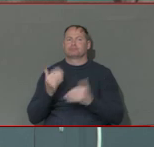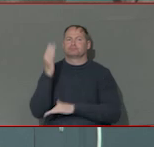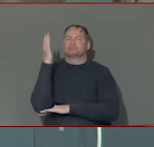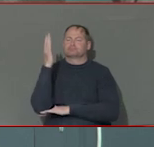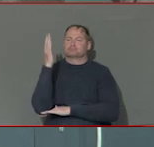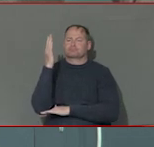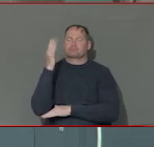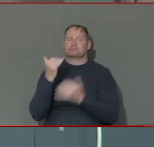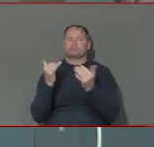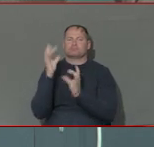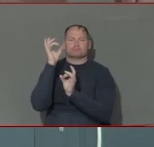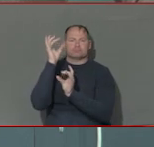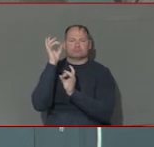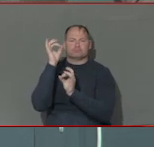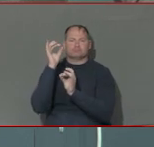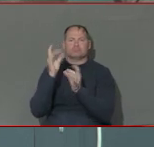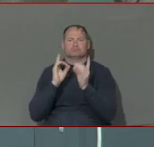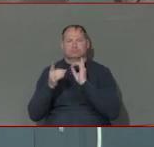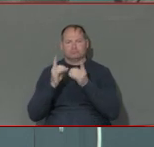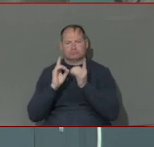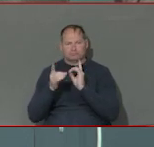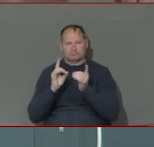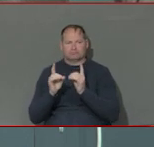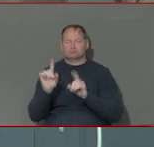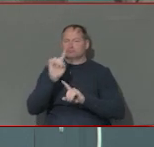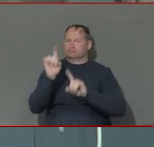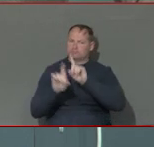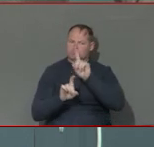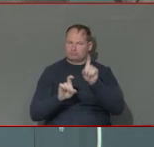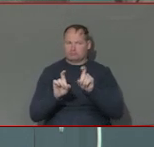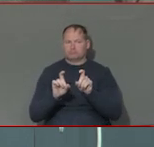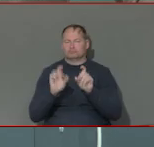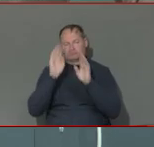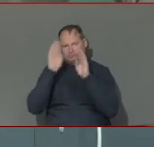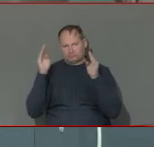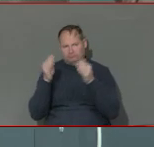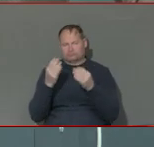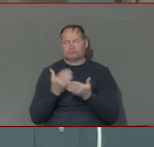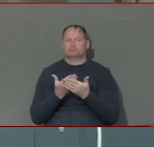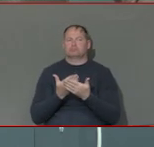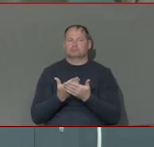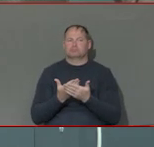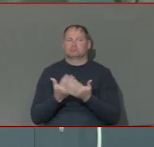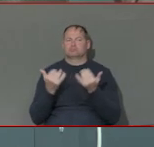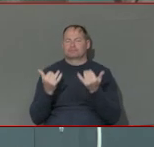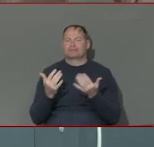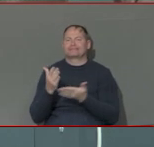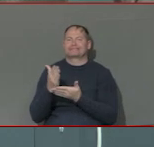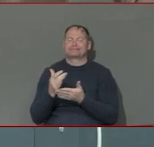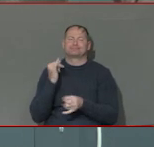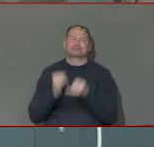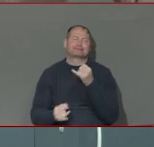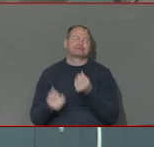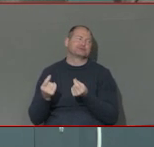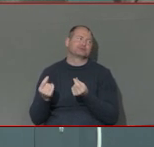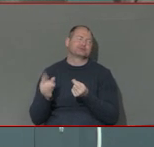through the content. We will also focus on the questions and also look at the common mistakes that are